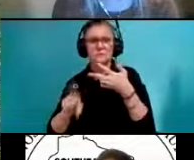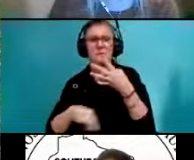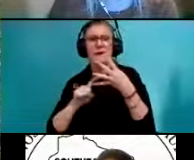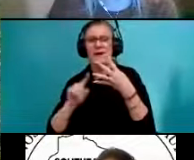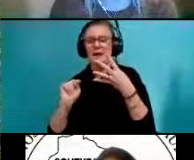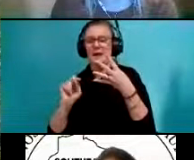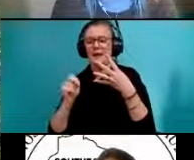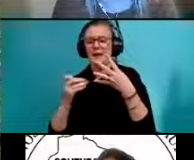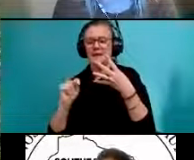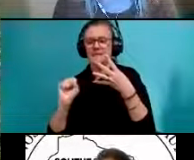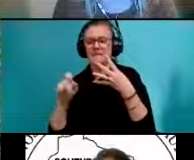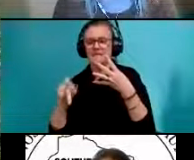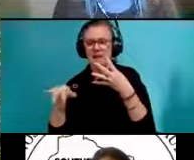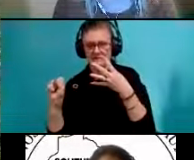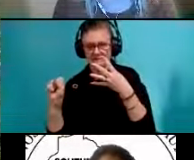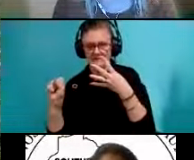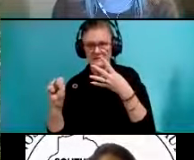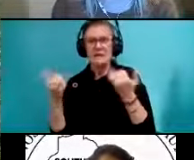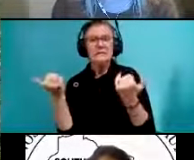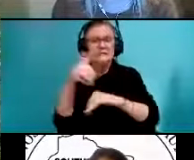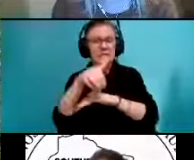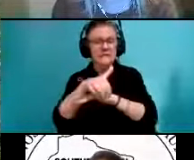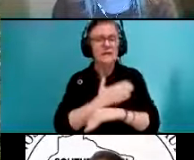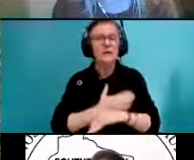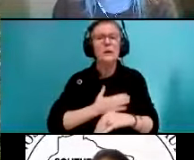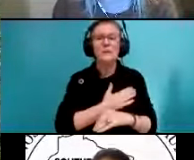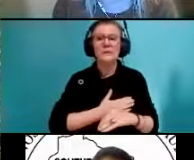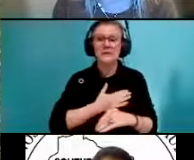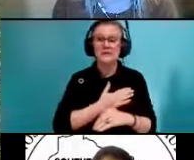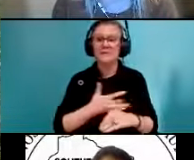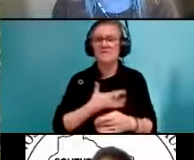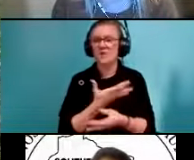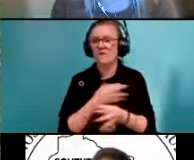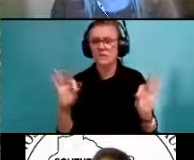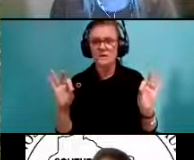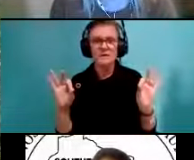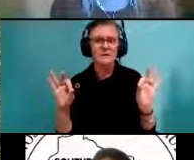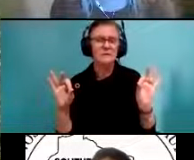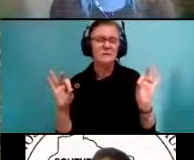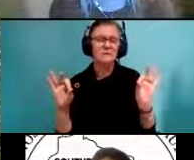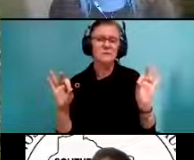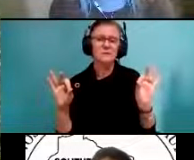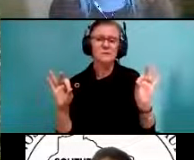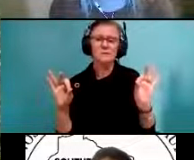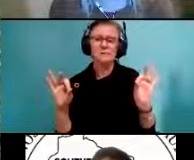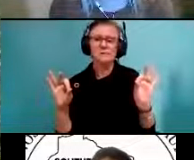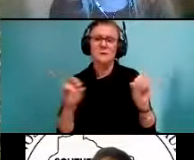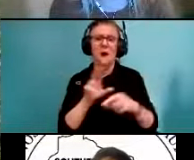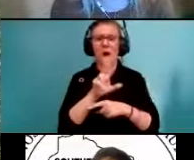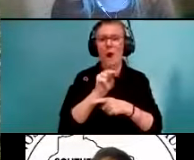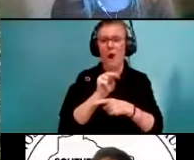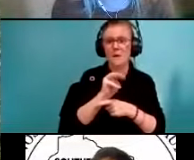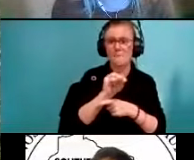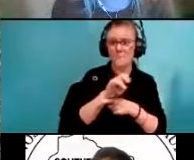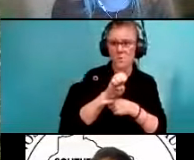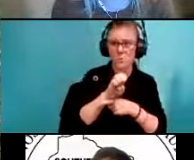steps. And so for tonight, please feel free to unmute yourself if you have a